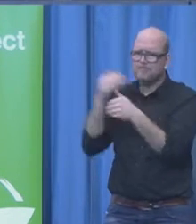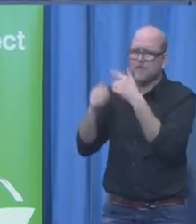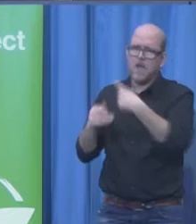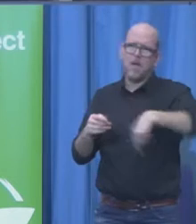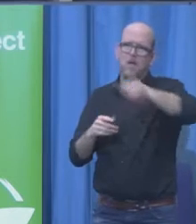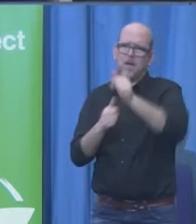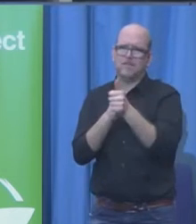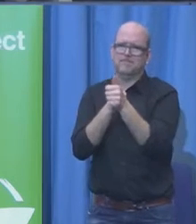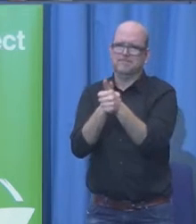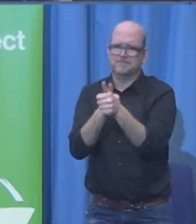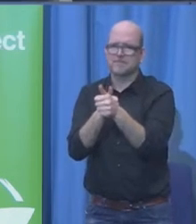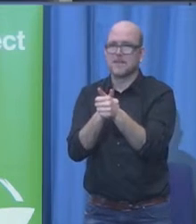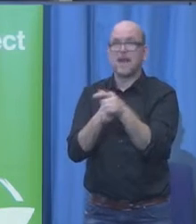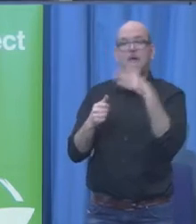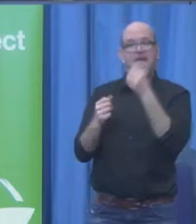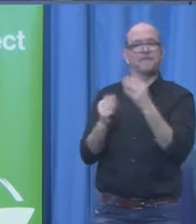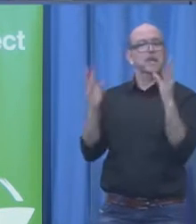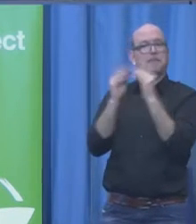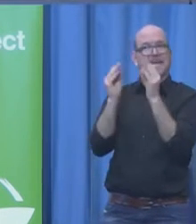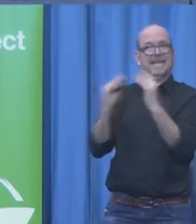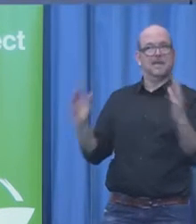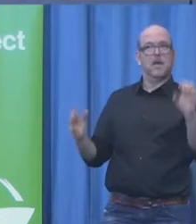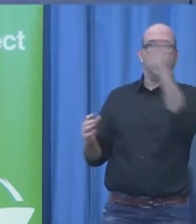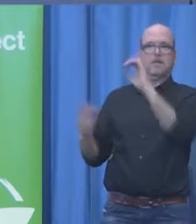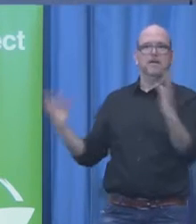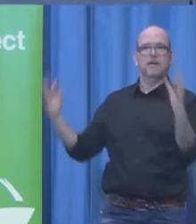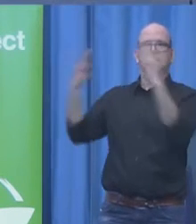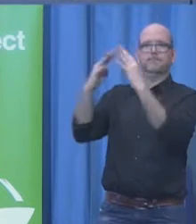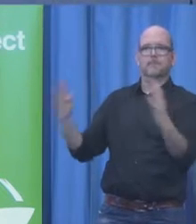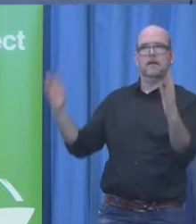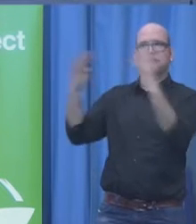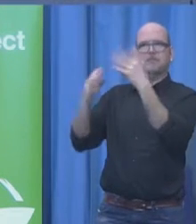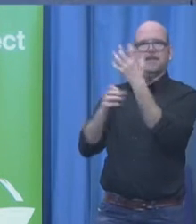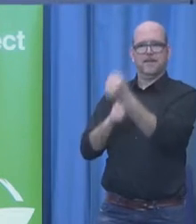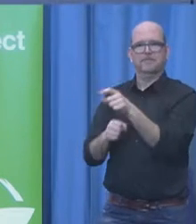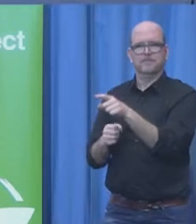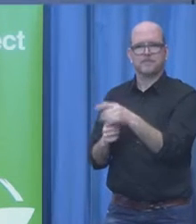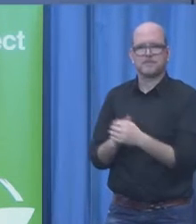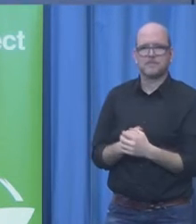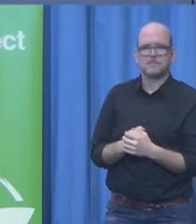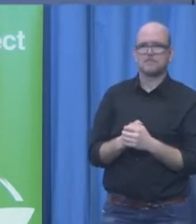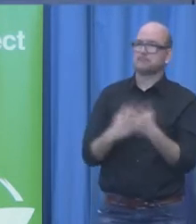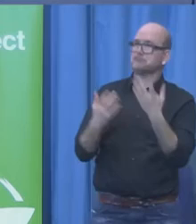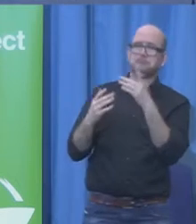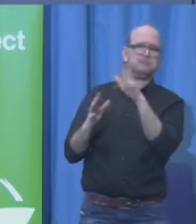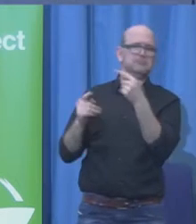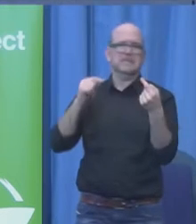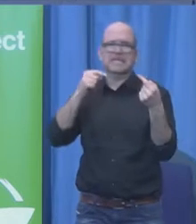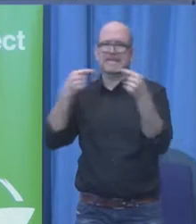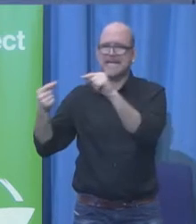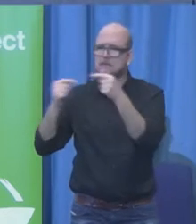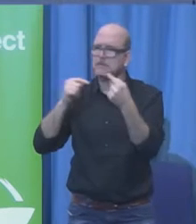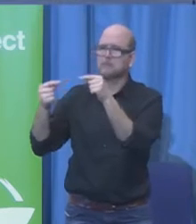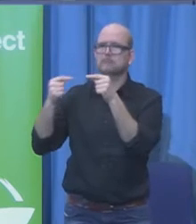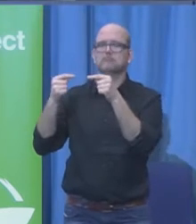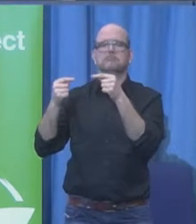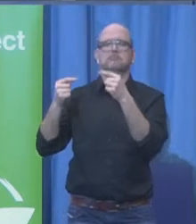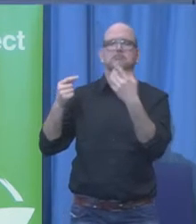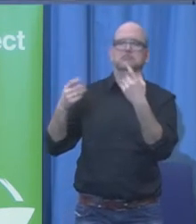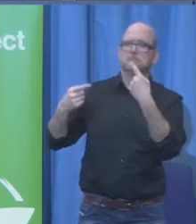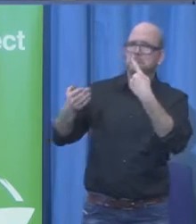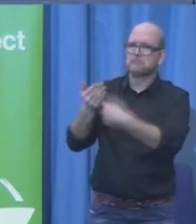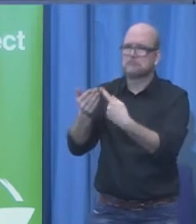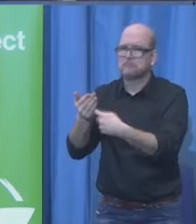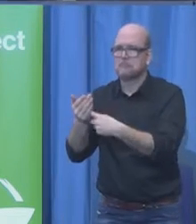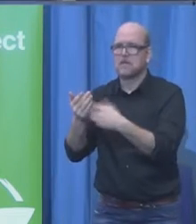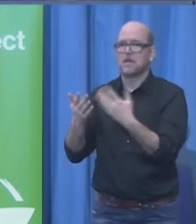that operate at European level. And we discuss different policy initiatives, legislative